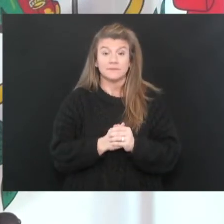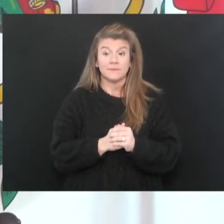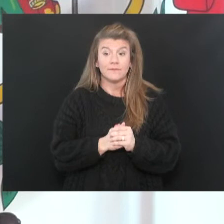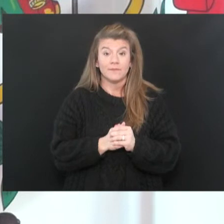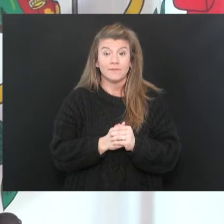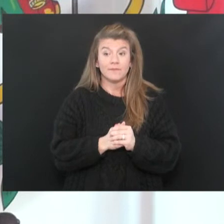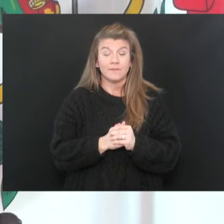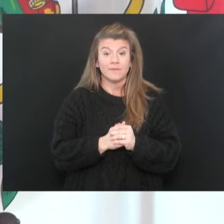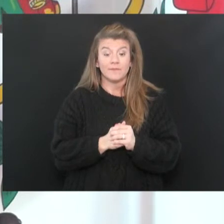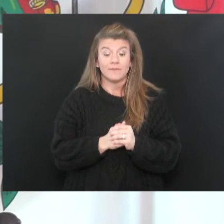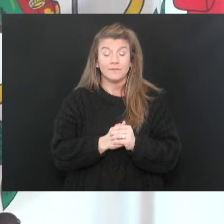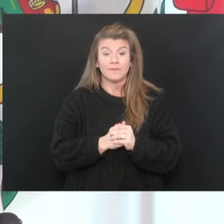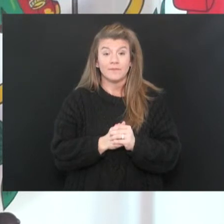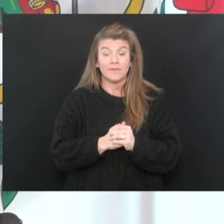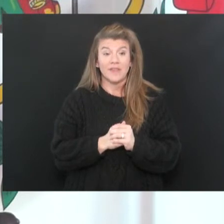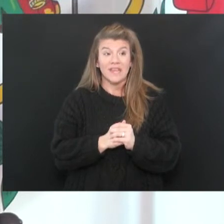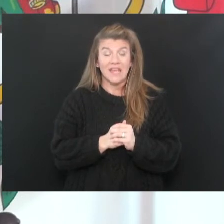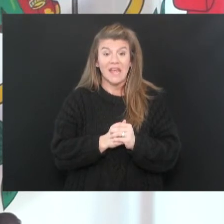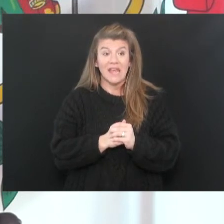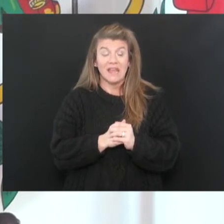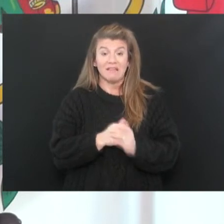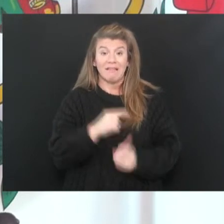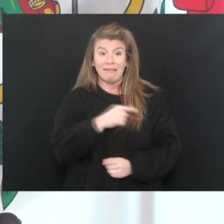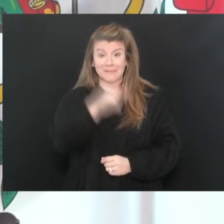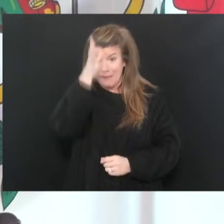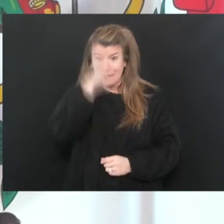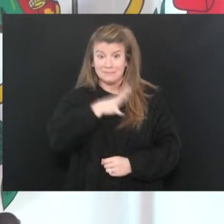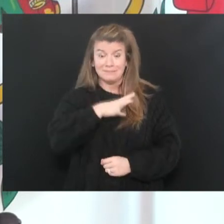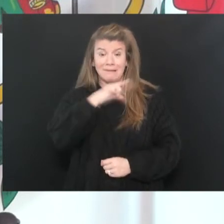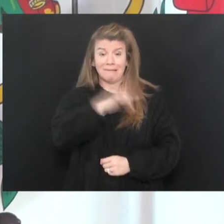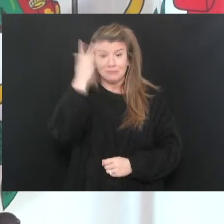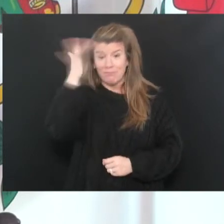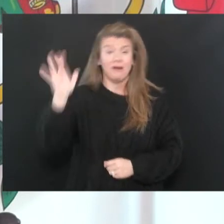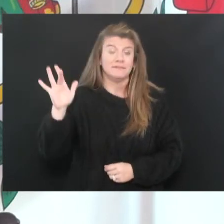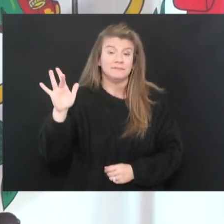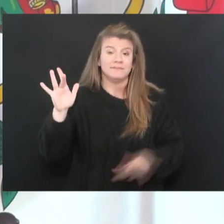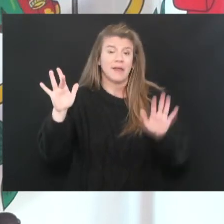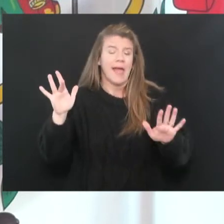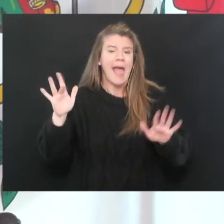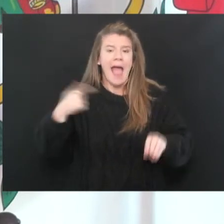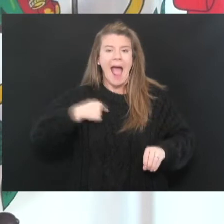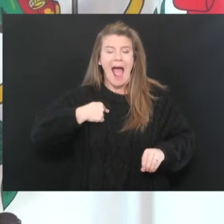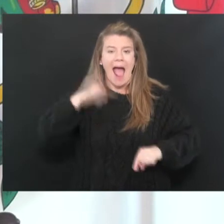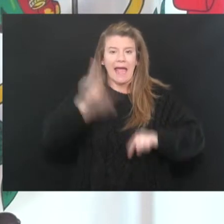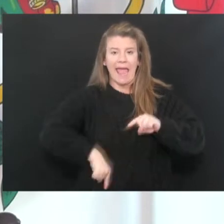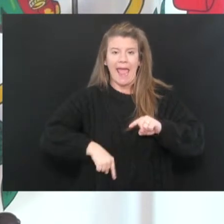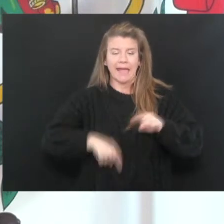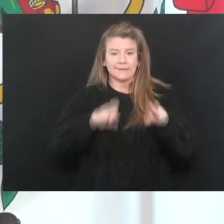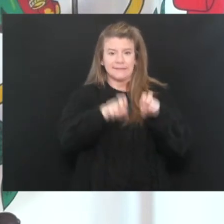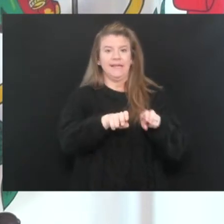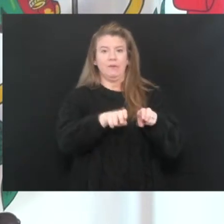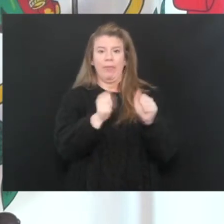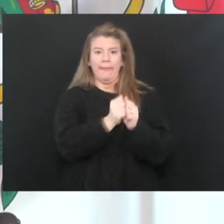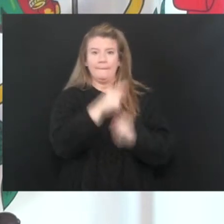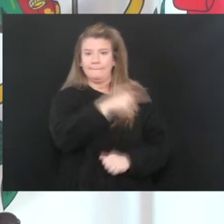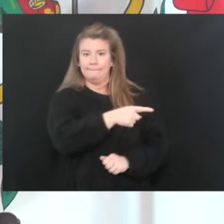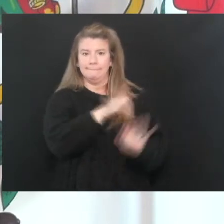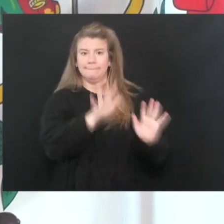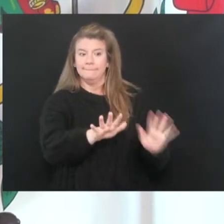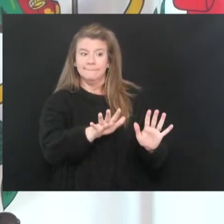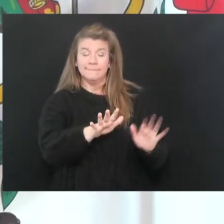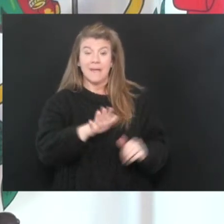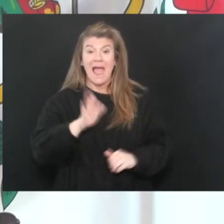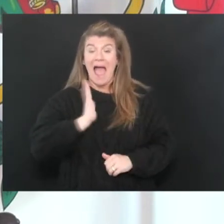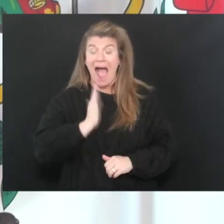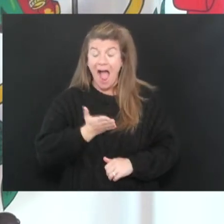This man is so smart that I can't even hold a candle to him. Our